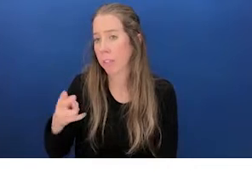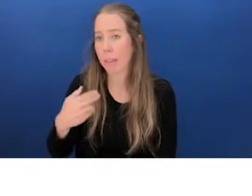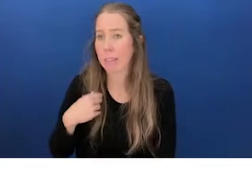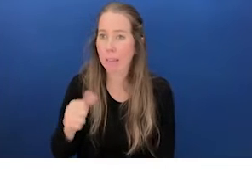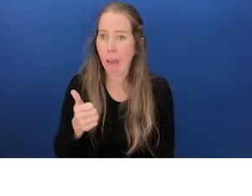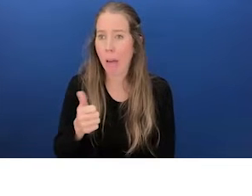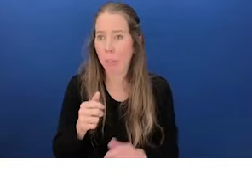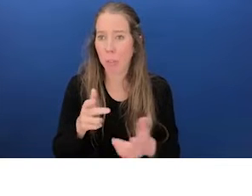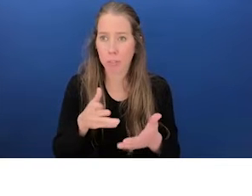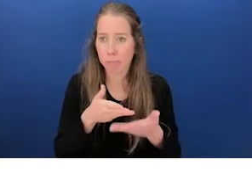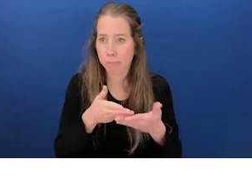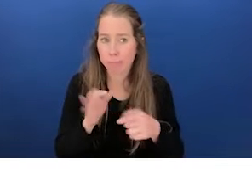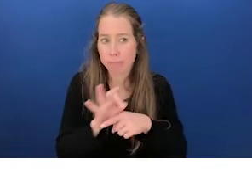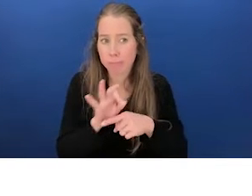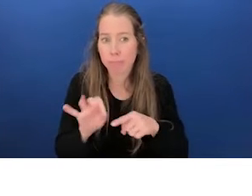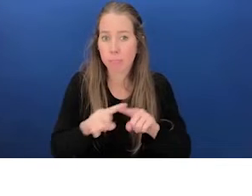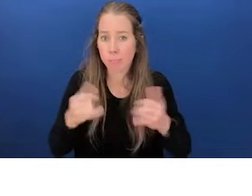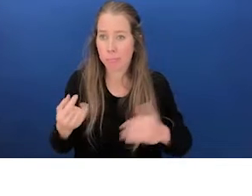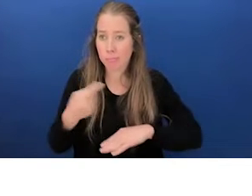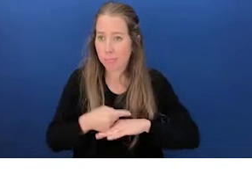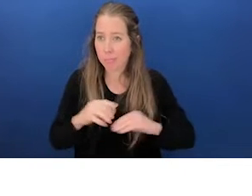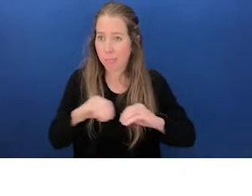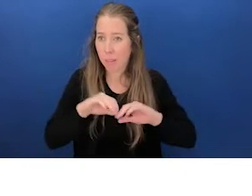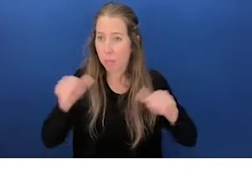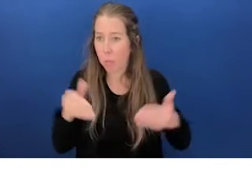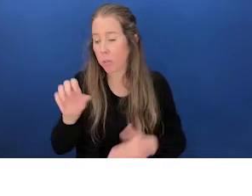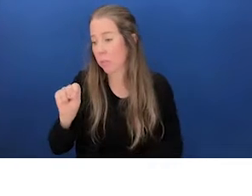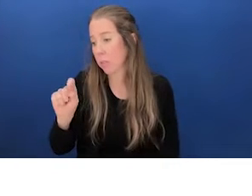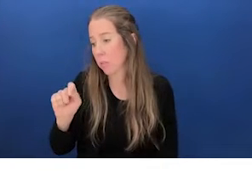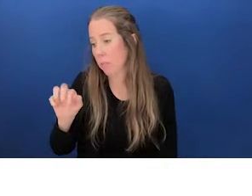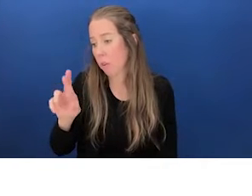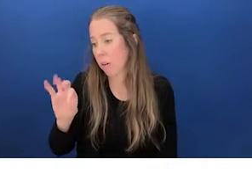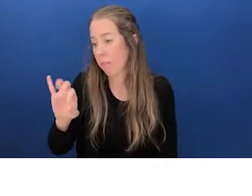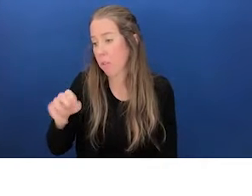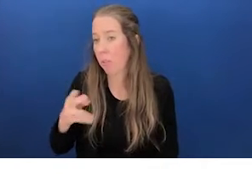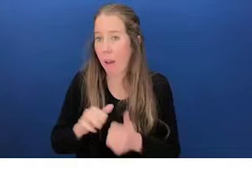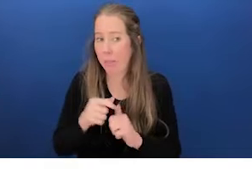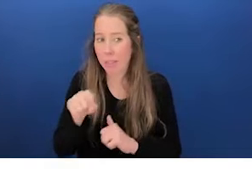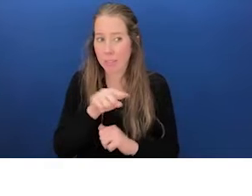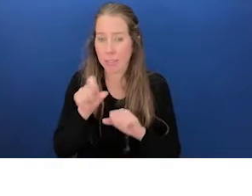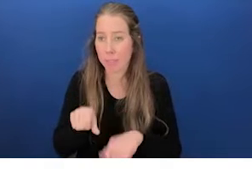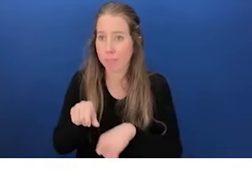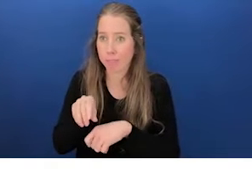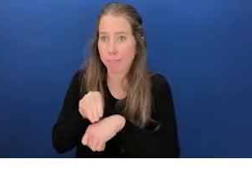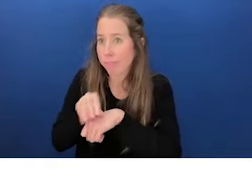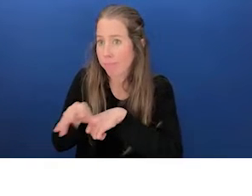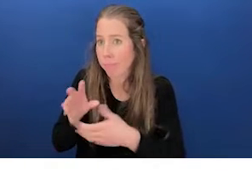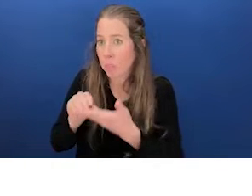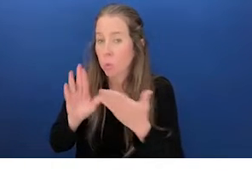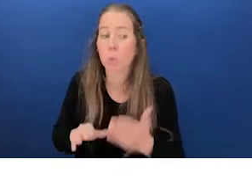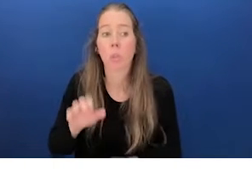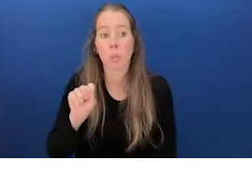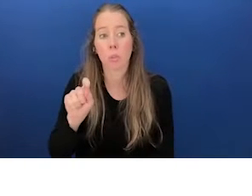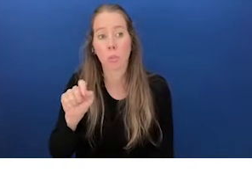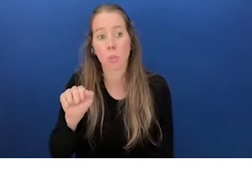the concentration today is more of the Starfish and what this can do for students. So in Starfish, students